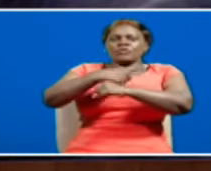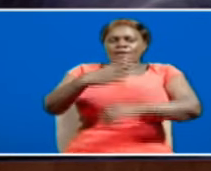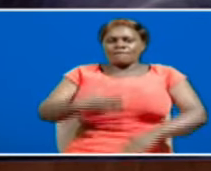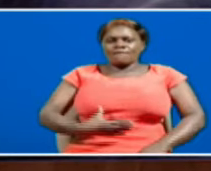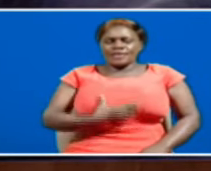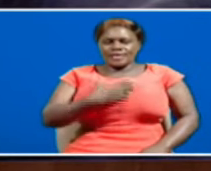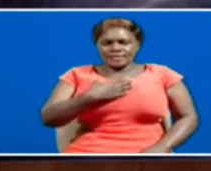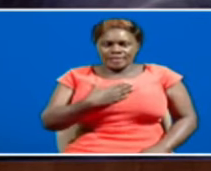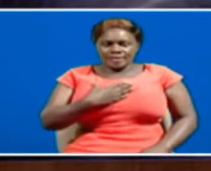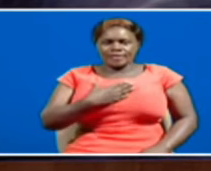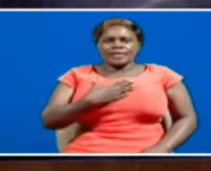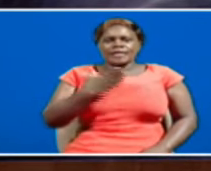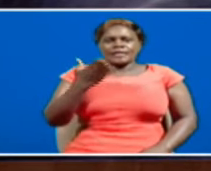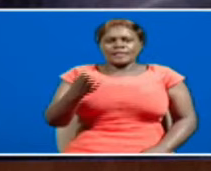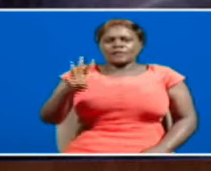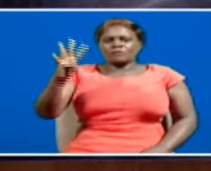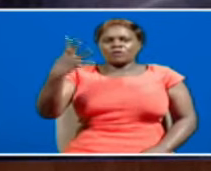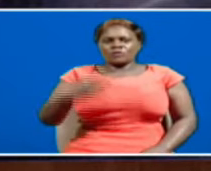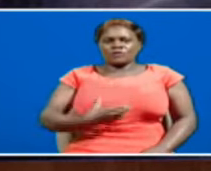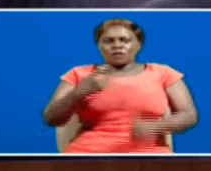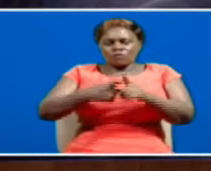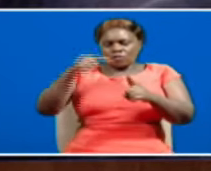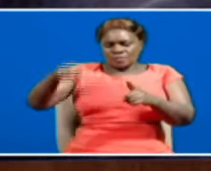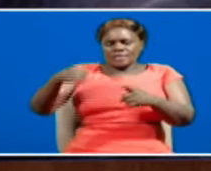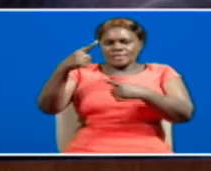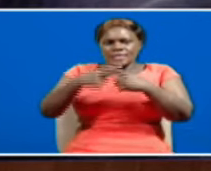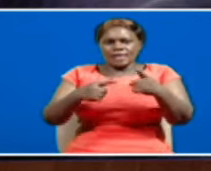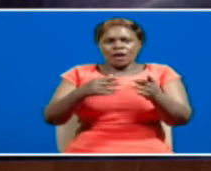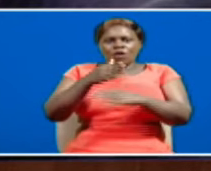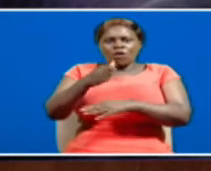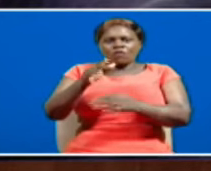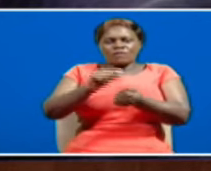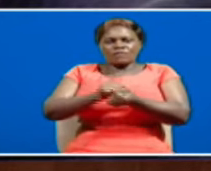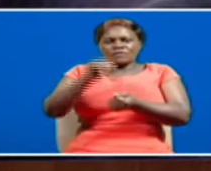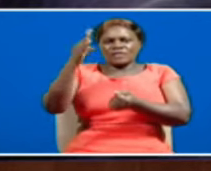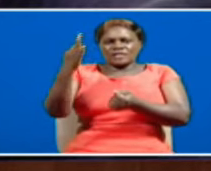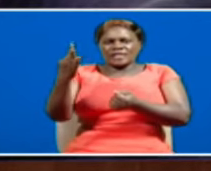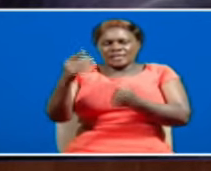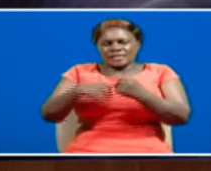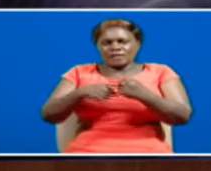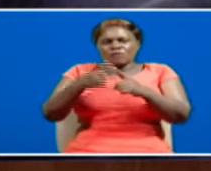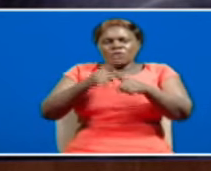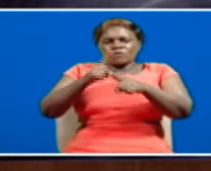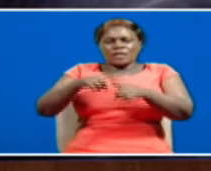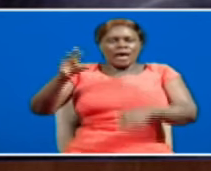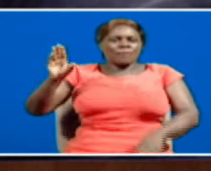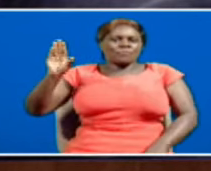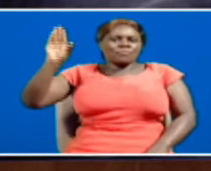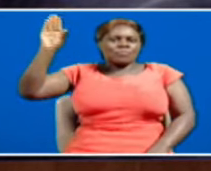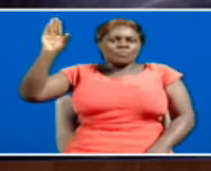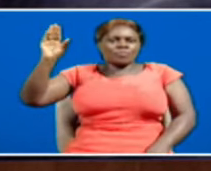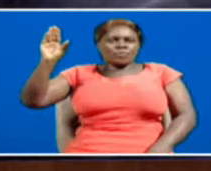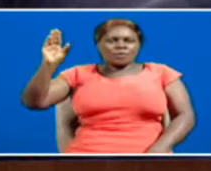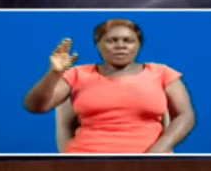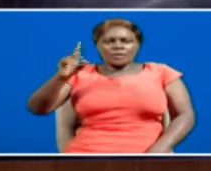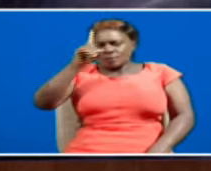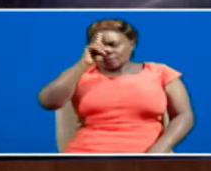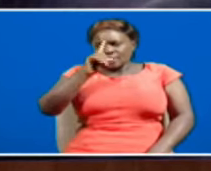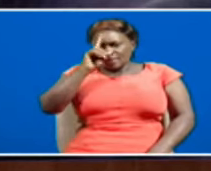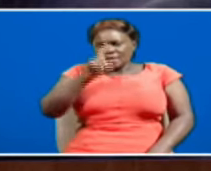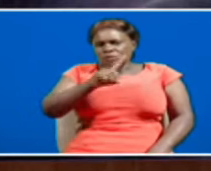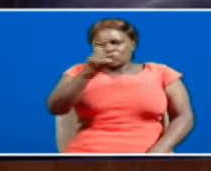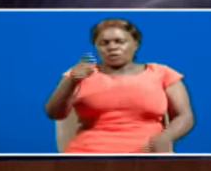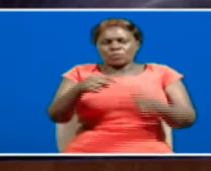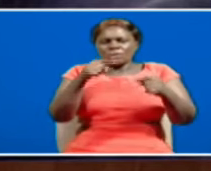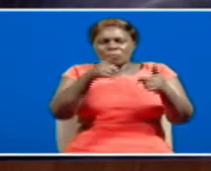visit. This marking his fourth visit since this year and more than 50 trips since being sworn in, raising serious criticism from the opposition,